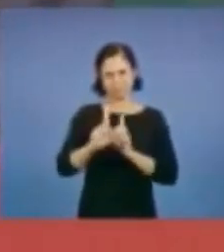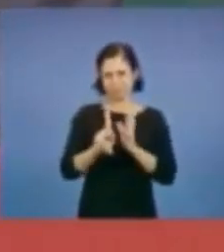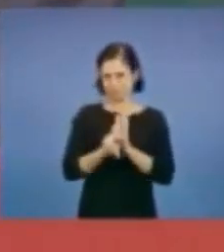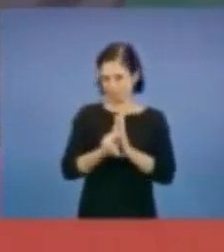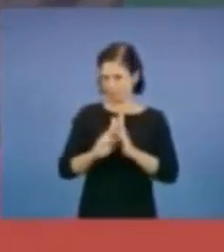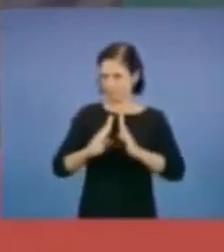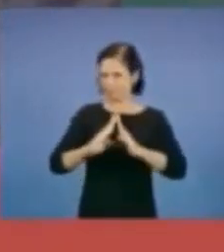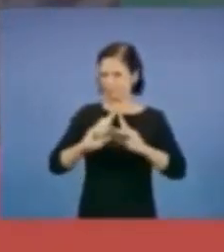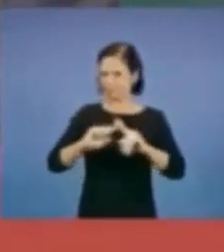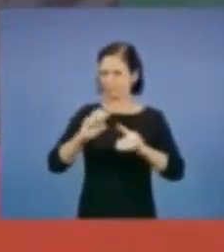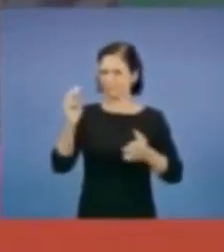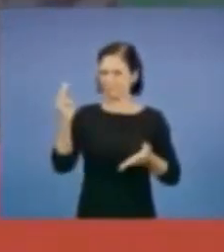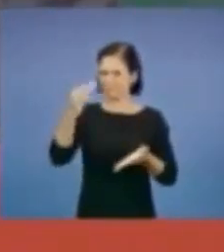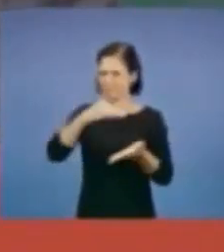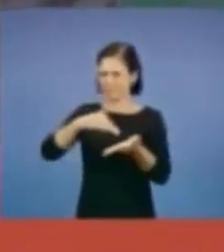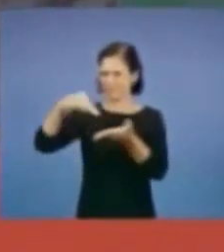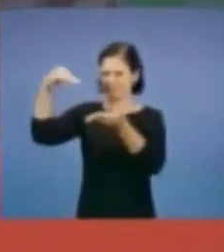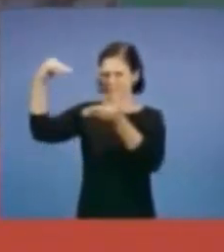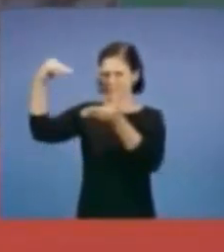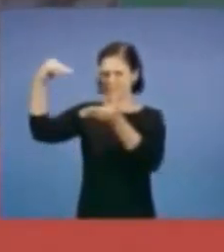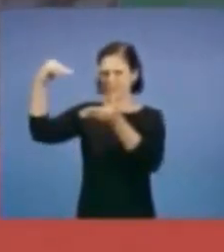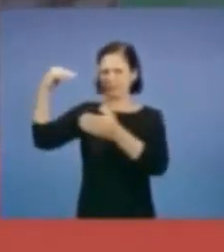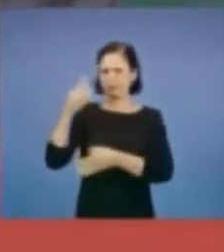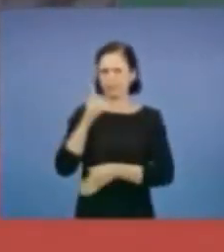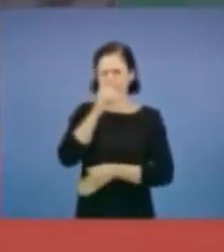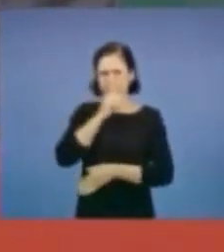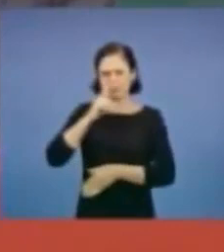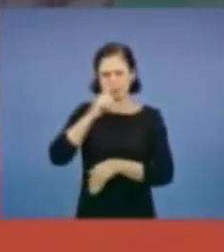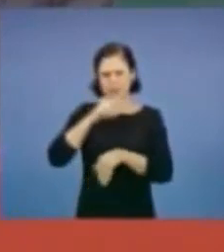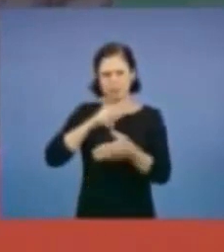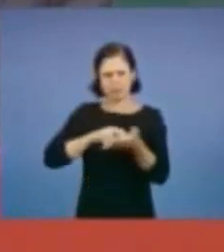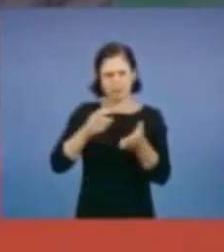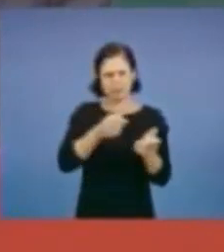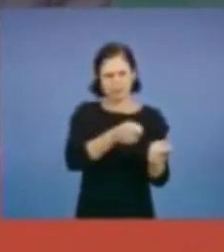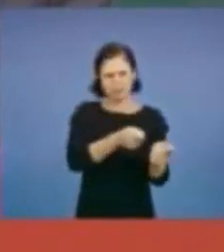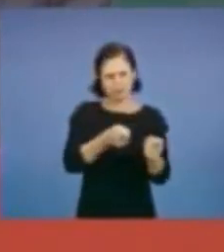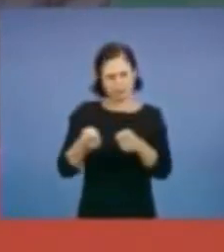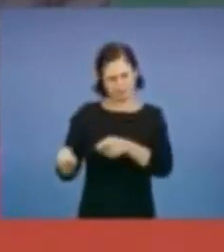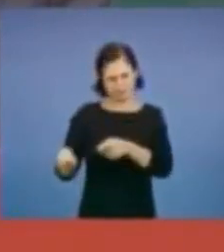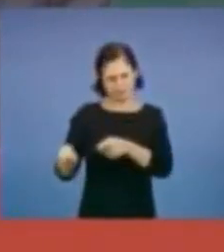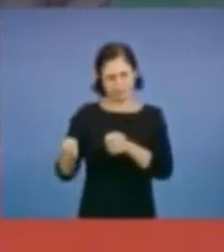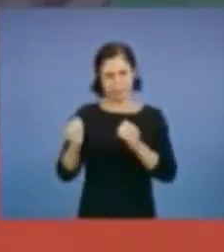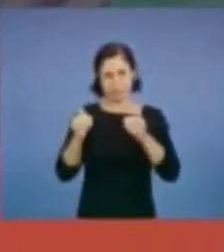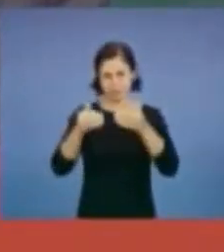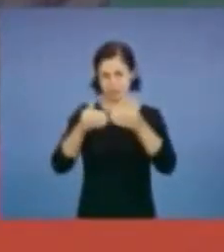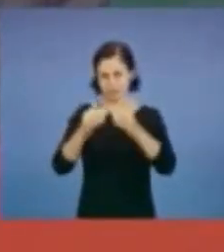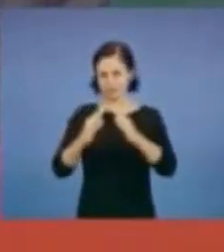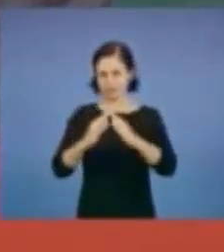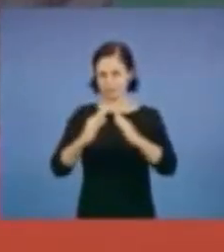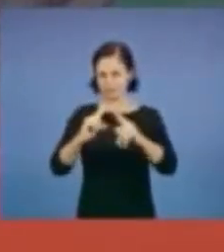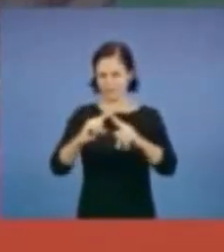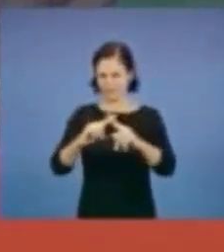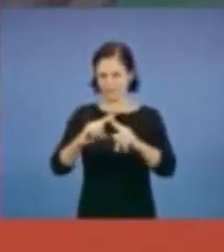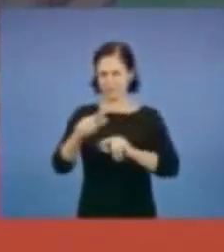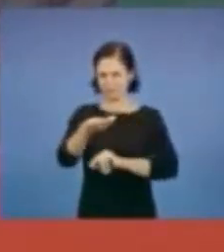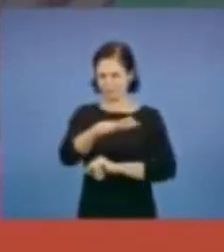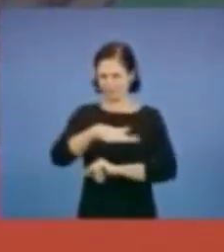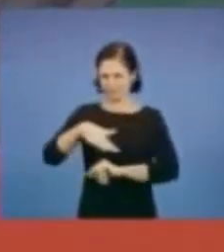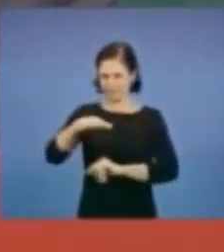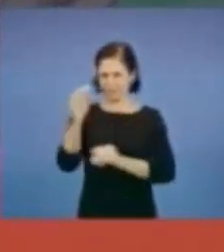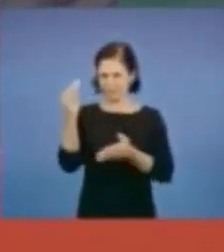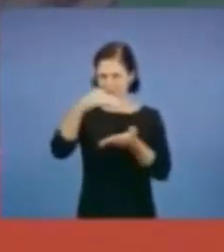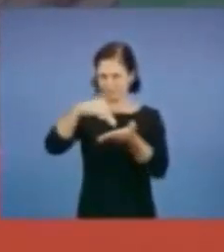to broadcast Sunday school, Maranatha Church, what we do every morning to our church. And this